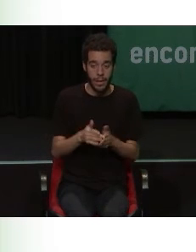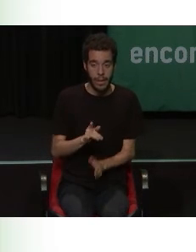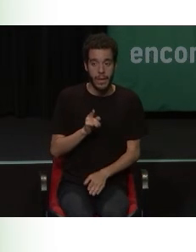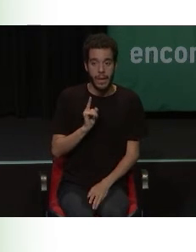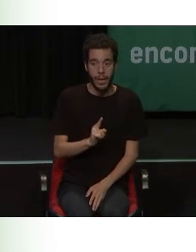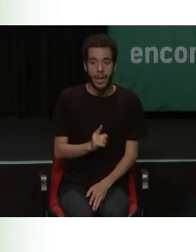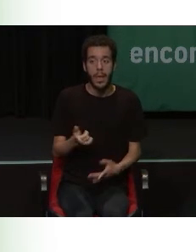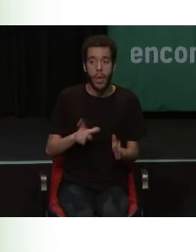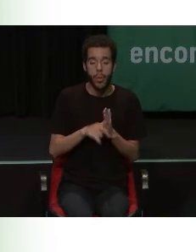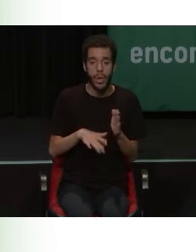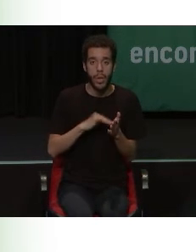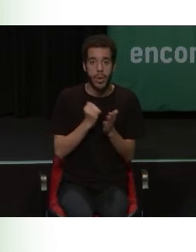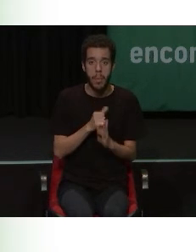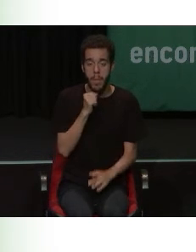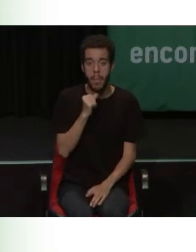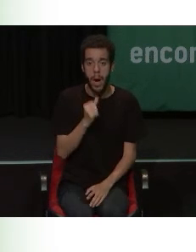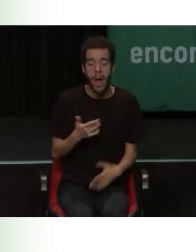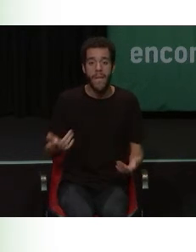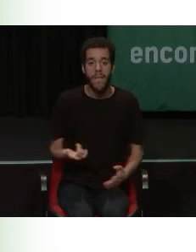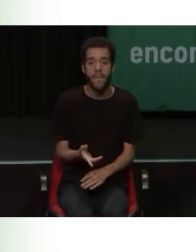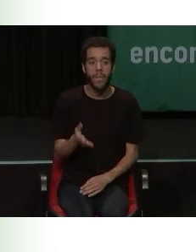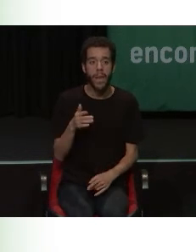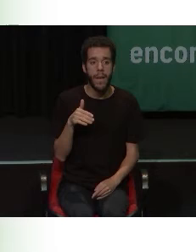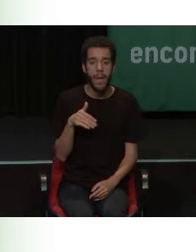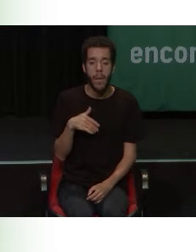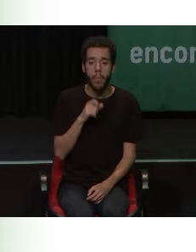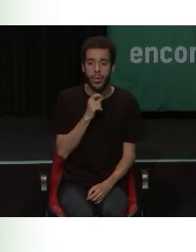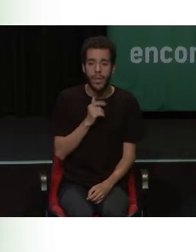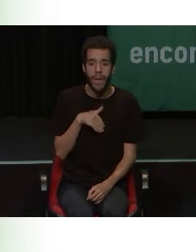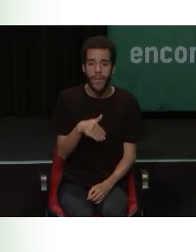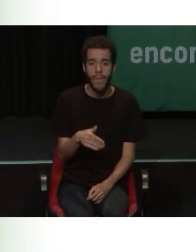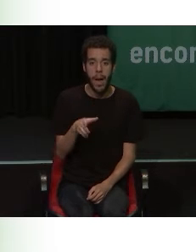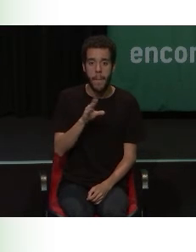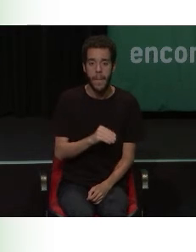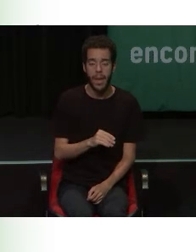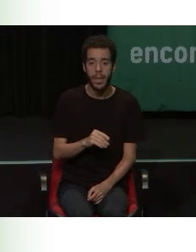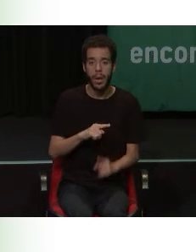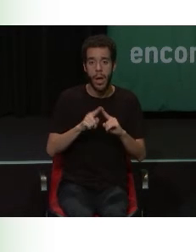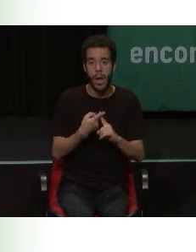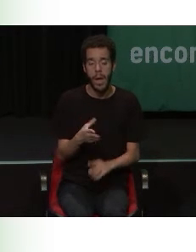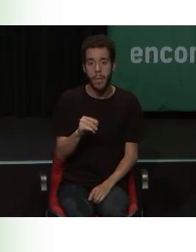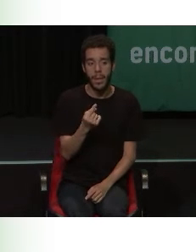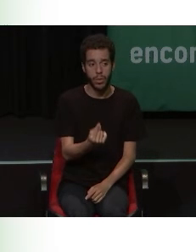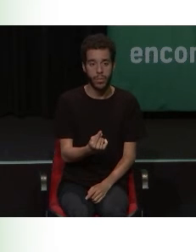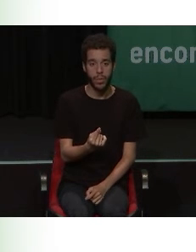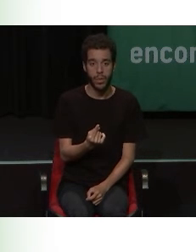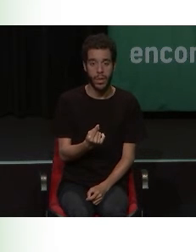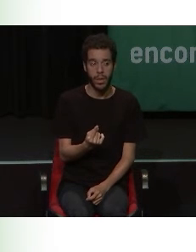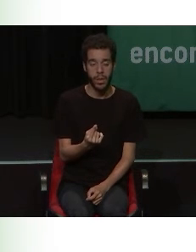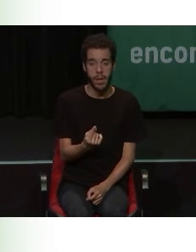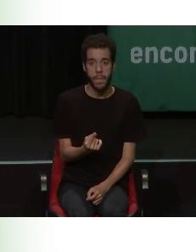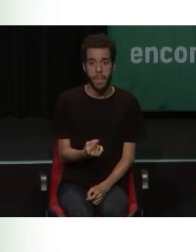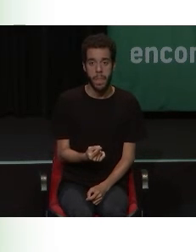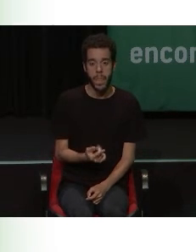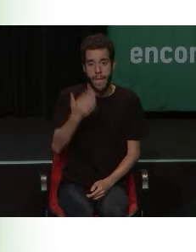projeto That's ainda não why we terminou. have included Vamos ter this mais, security possivelmente, talvez mais um ano, em measures. princípio, So, e in a esperamos